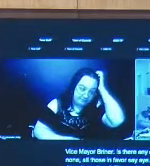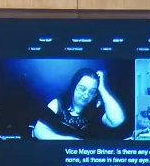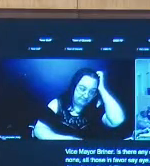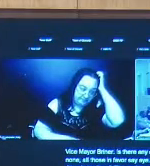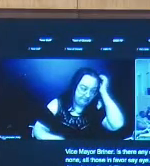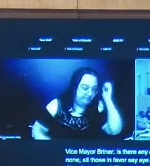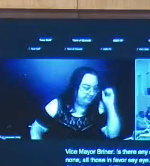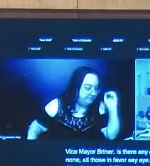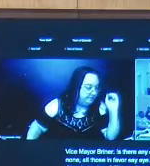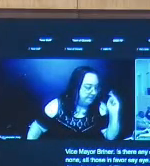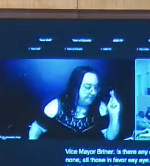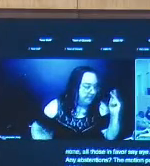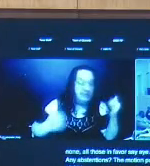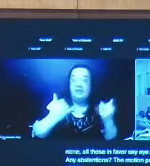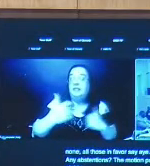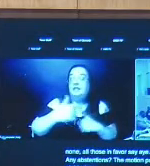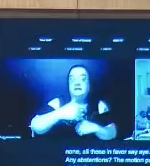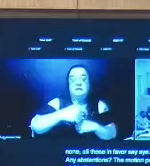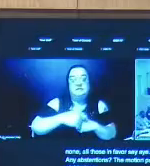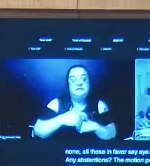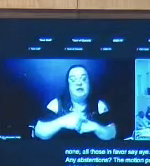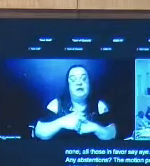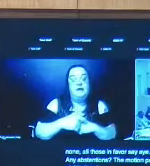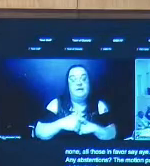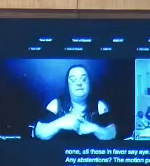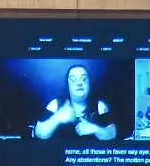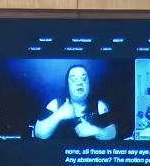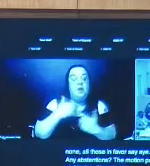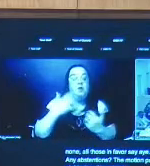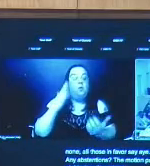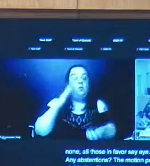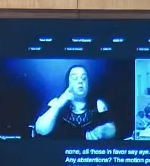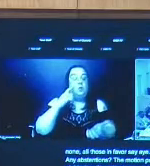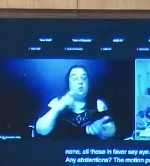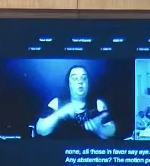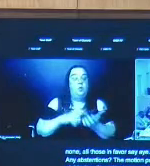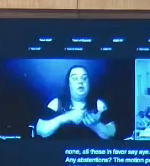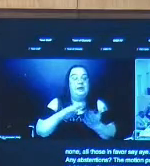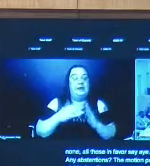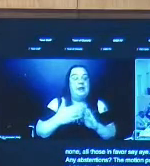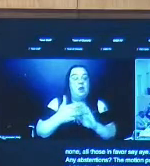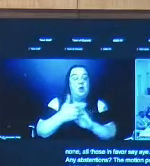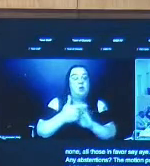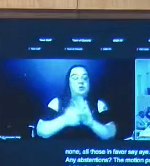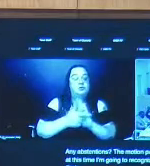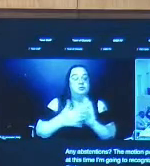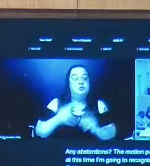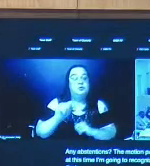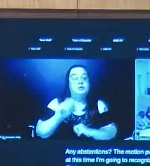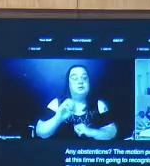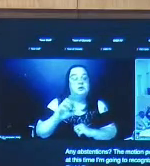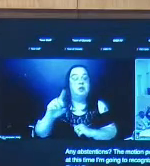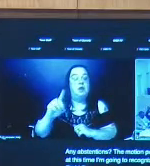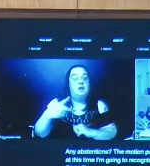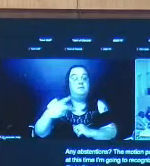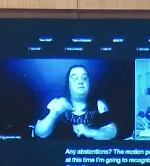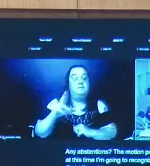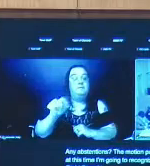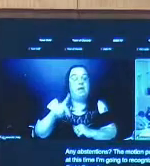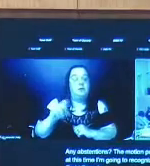All right, at this time, I'm going to recognize Town Attorney Todd Pounds.